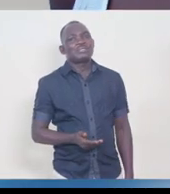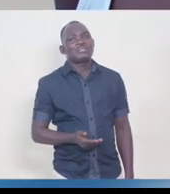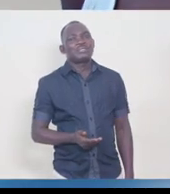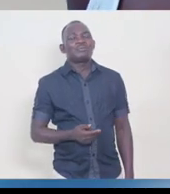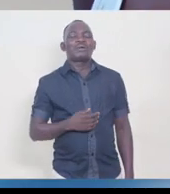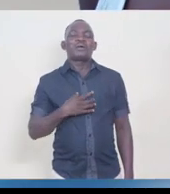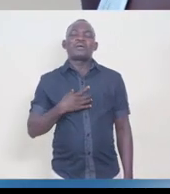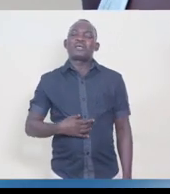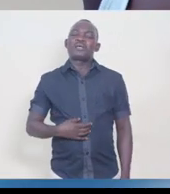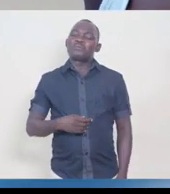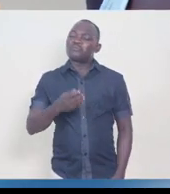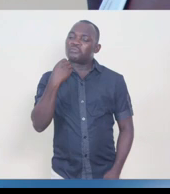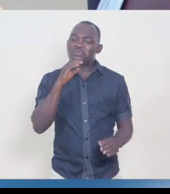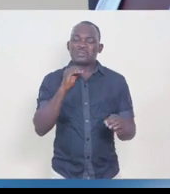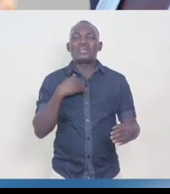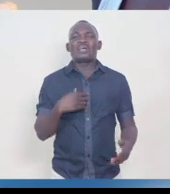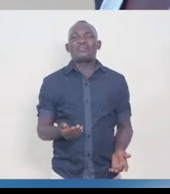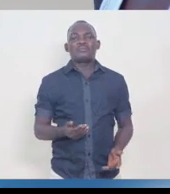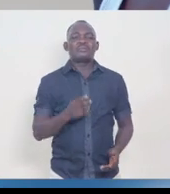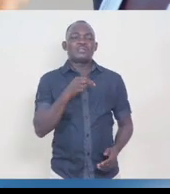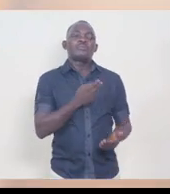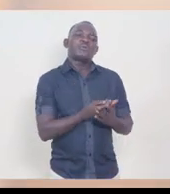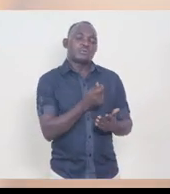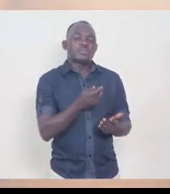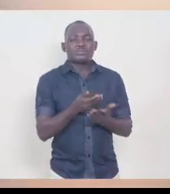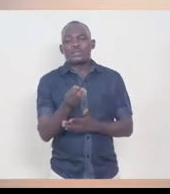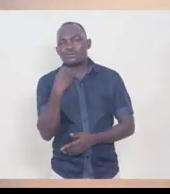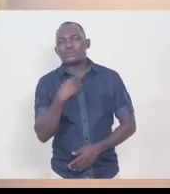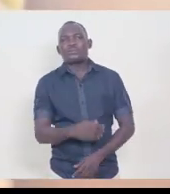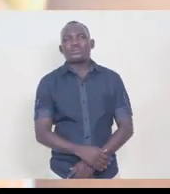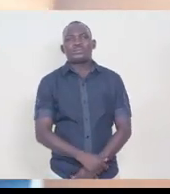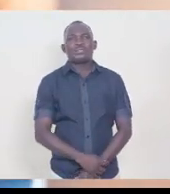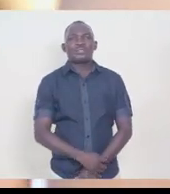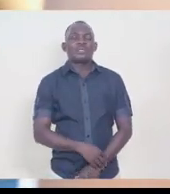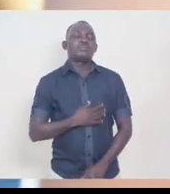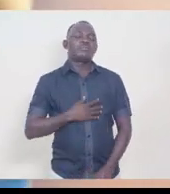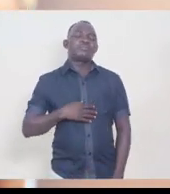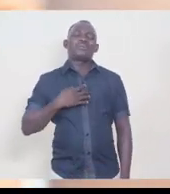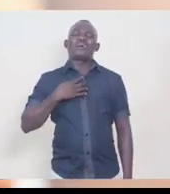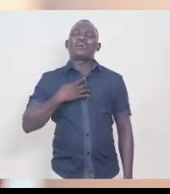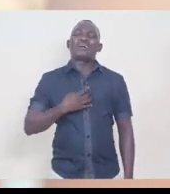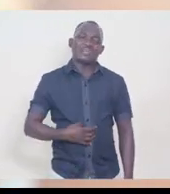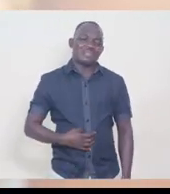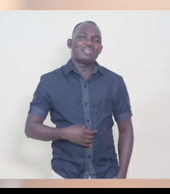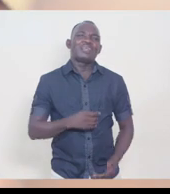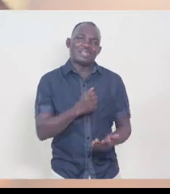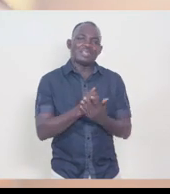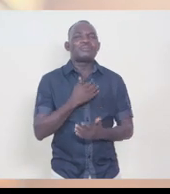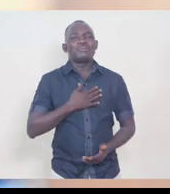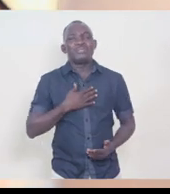I'm hungry. I don't have any food. And I need some money to buy food. Please, I'm very hungry. I need to eat.